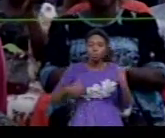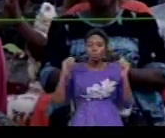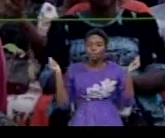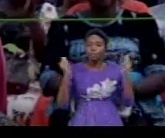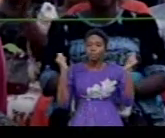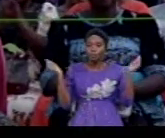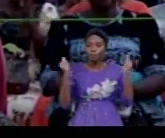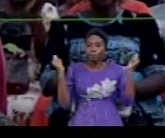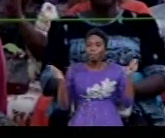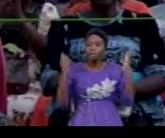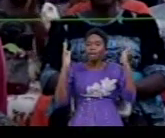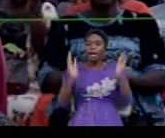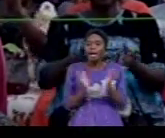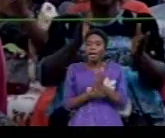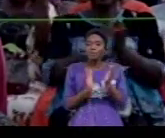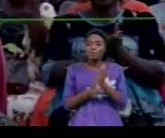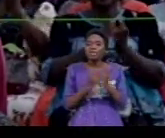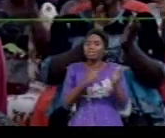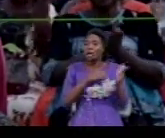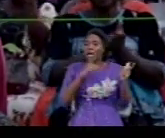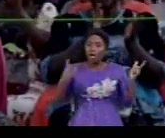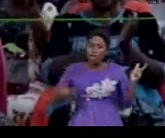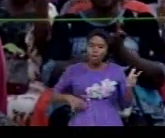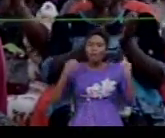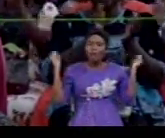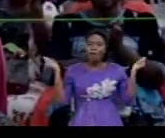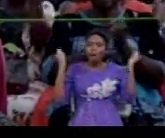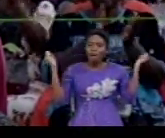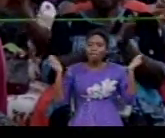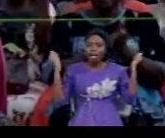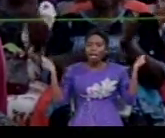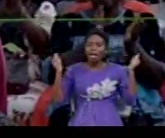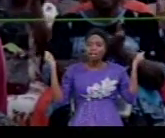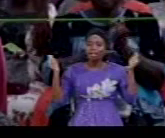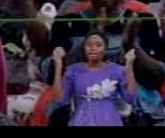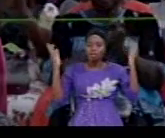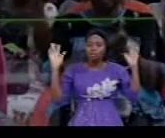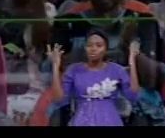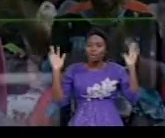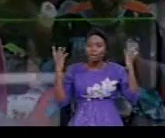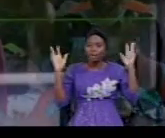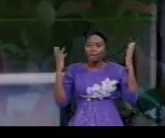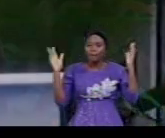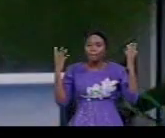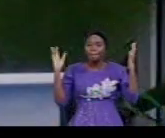Praise the Lord. Put your hands together for Jesus.